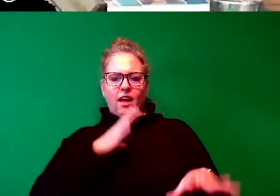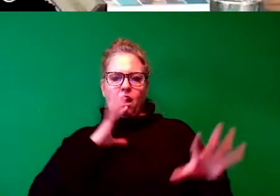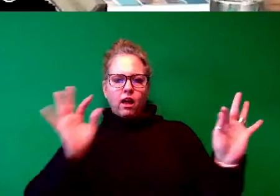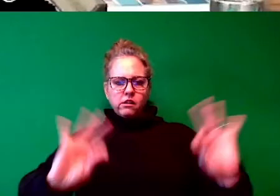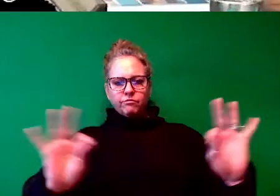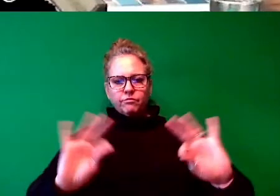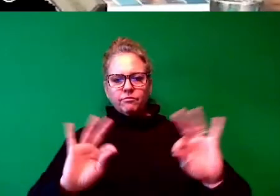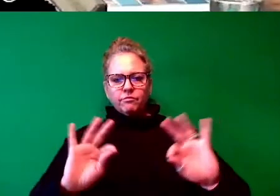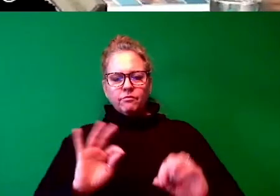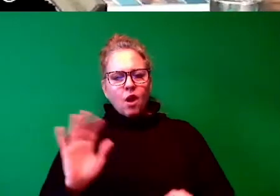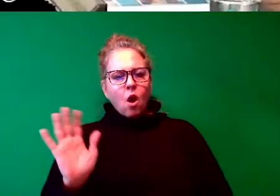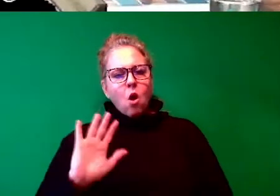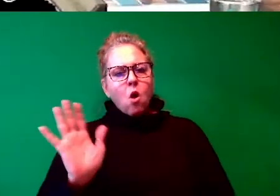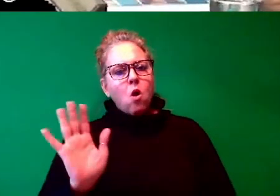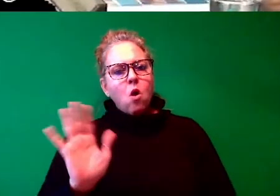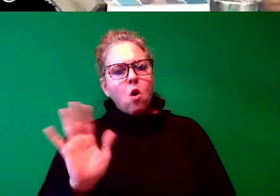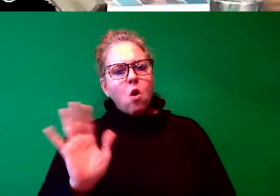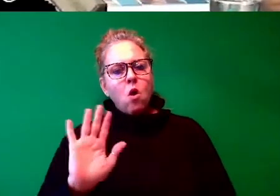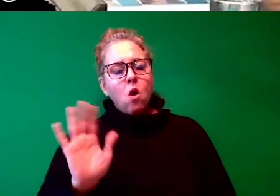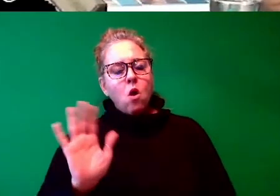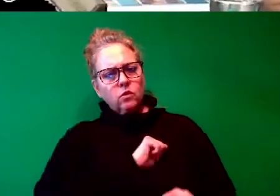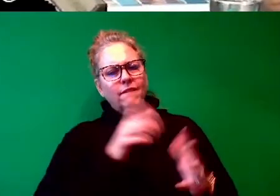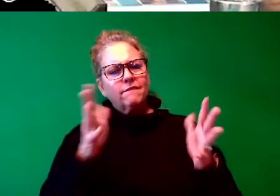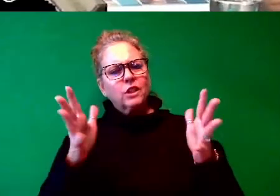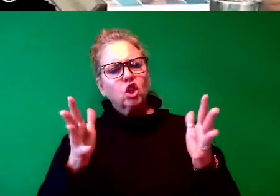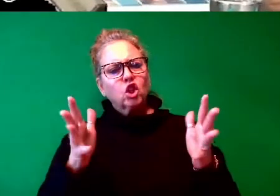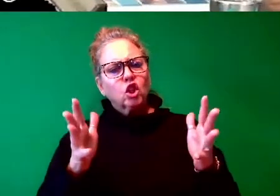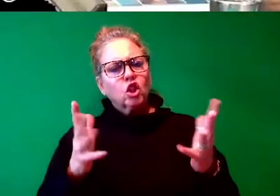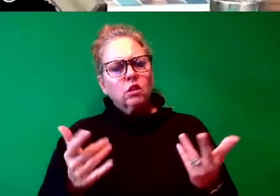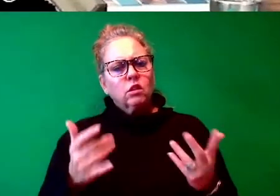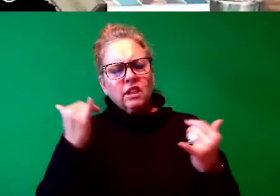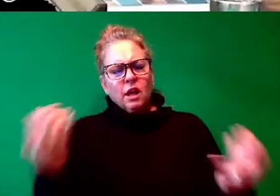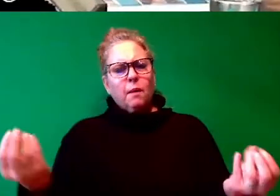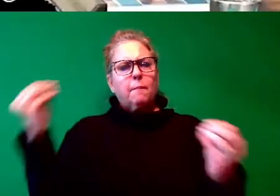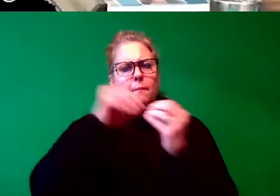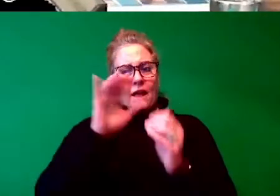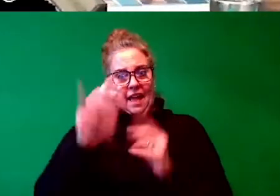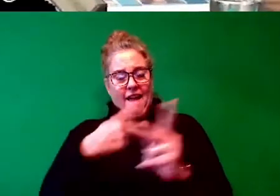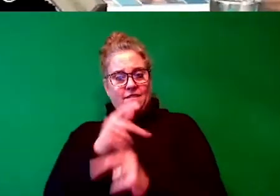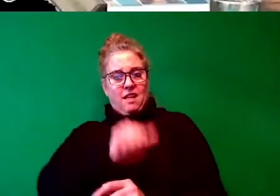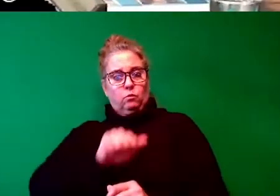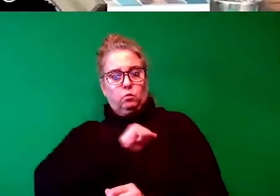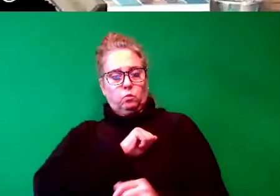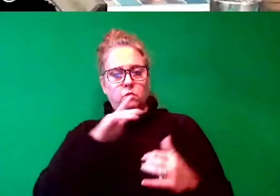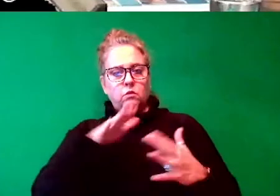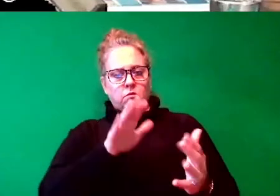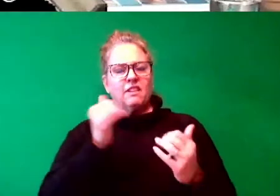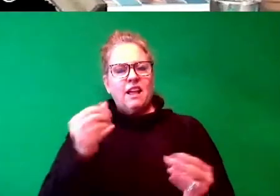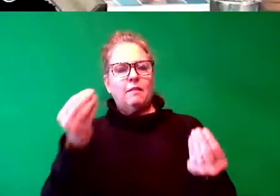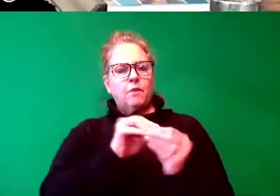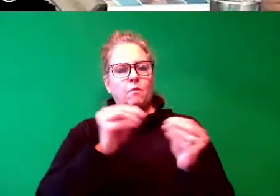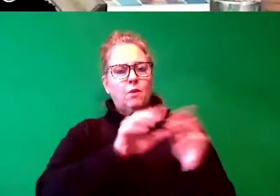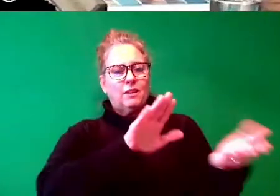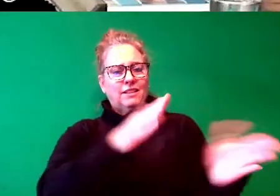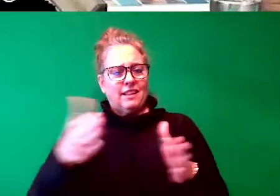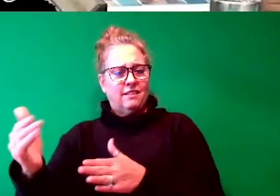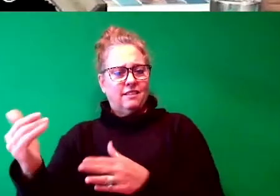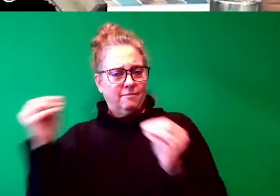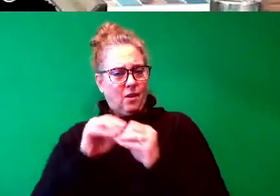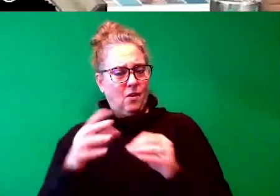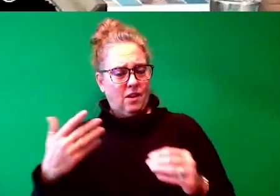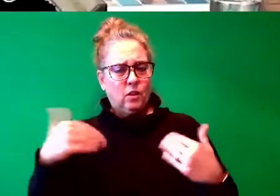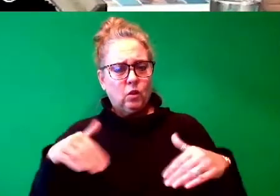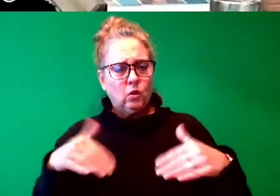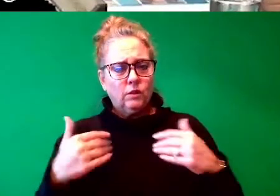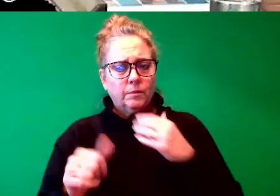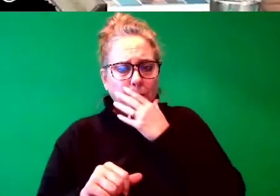worse effect with an unnecessary loss of life and slowed response. The second wrong lesson is the spreading development